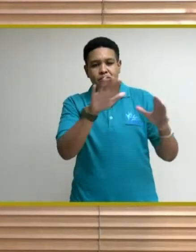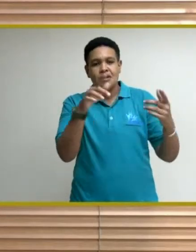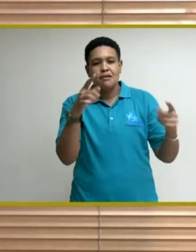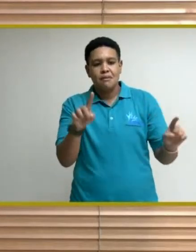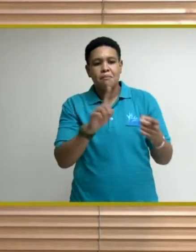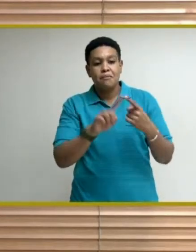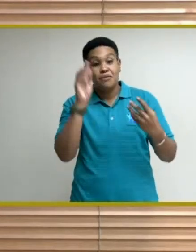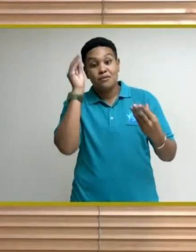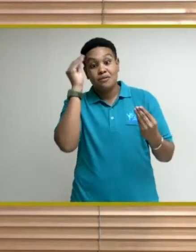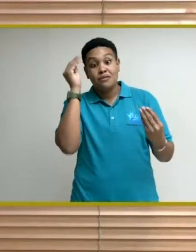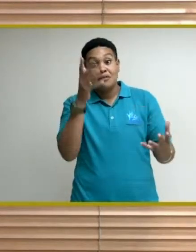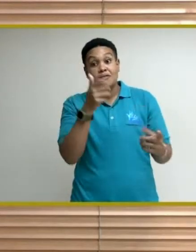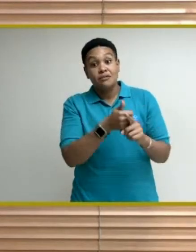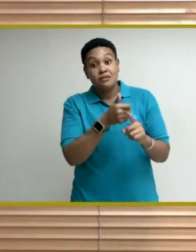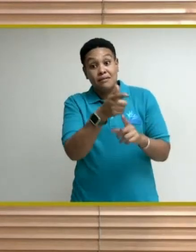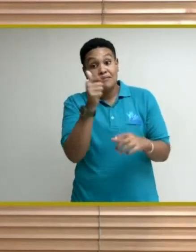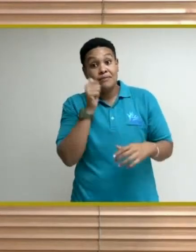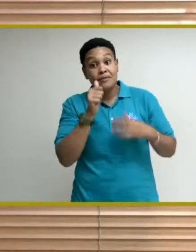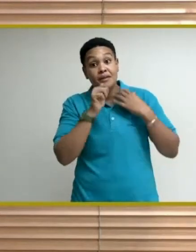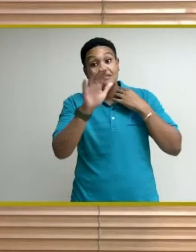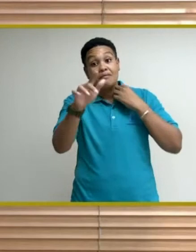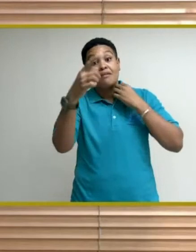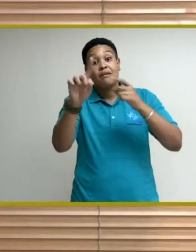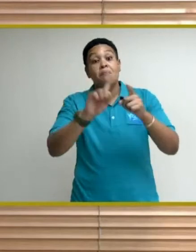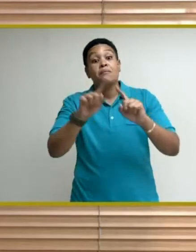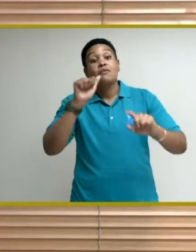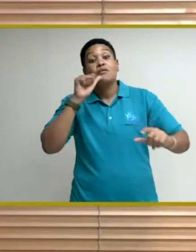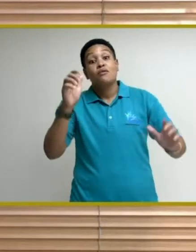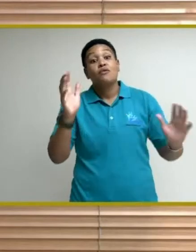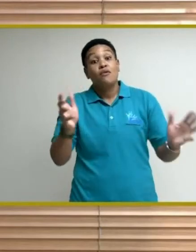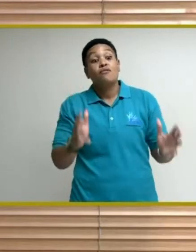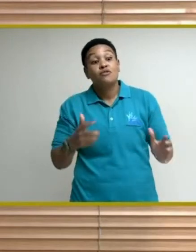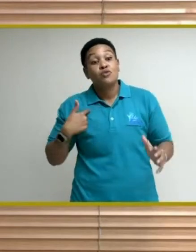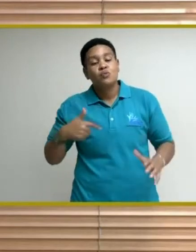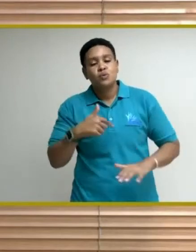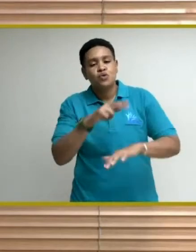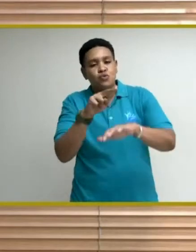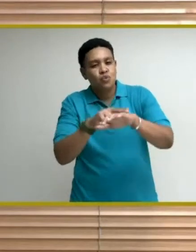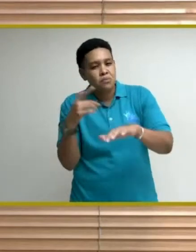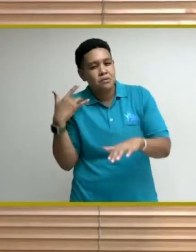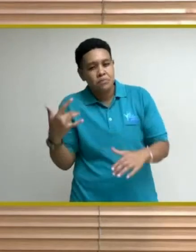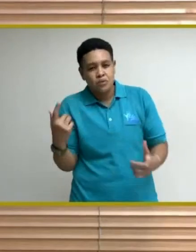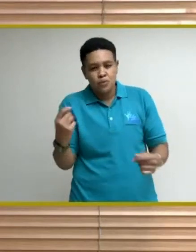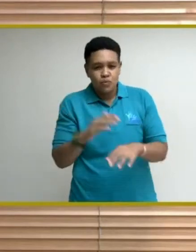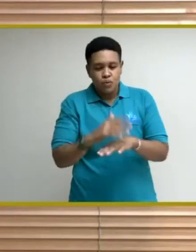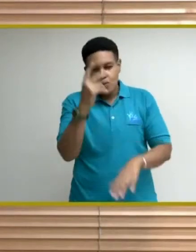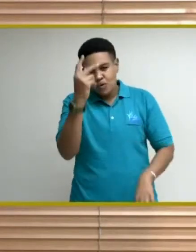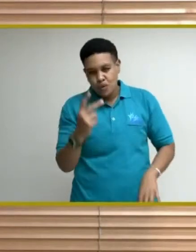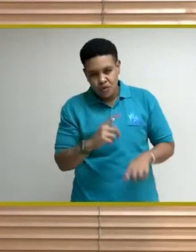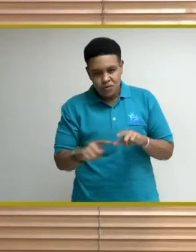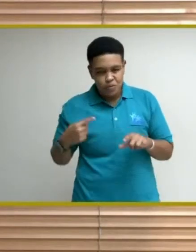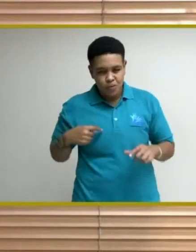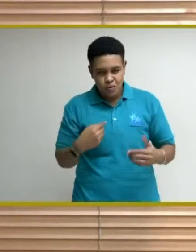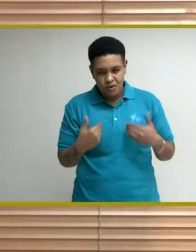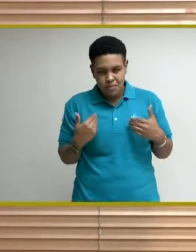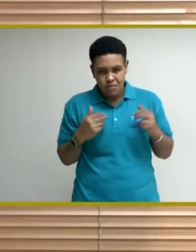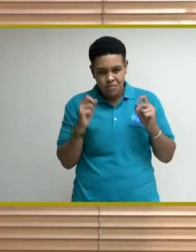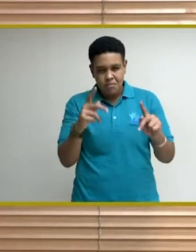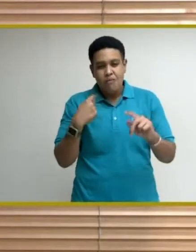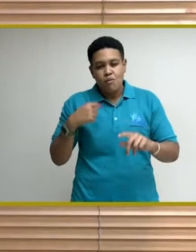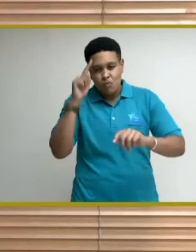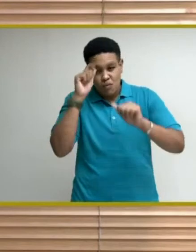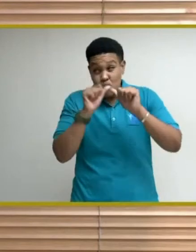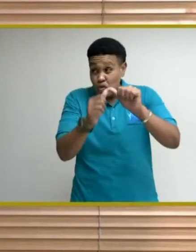there daily, but not a conversation as we normally do on a Thursday. But we're happy to be back, and we'll